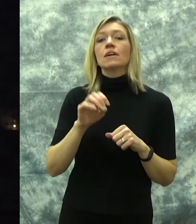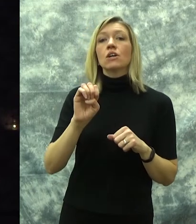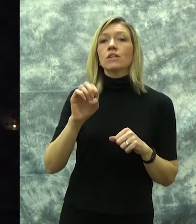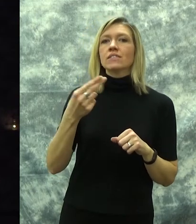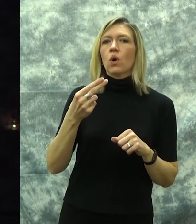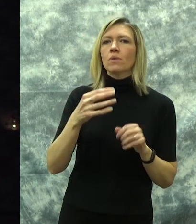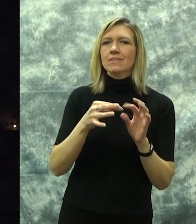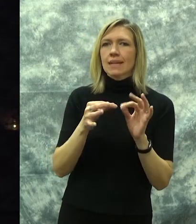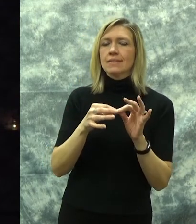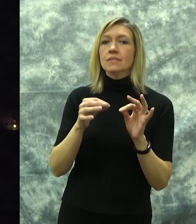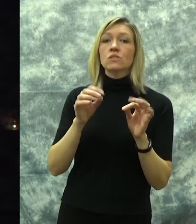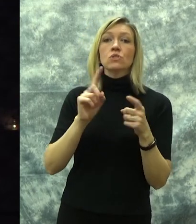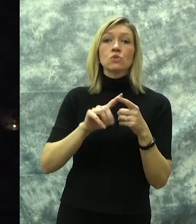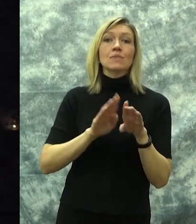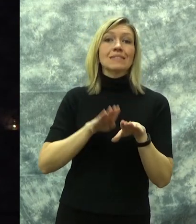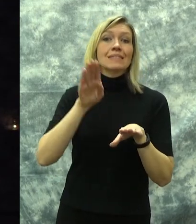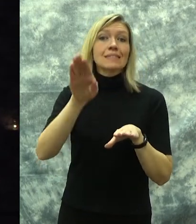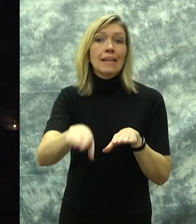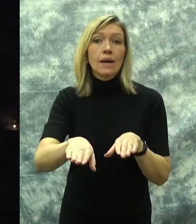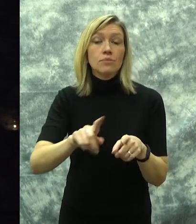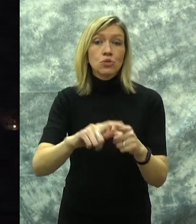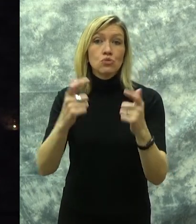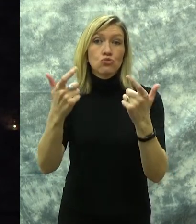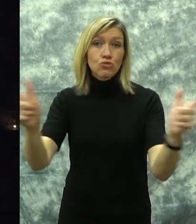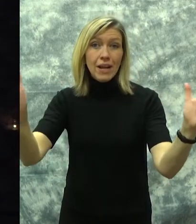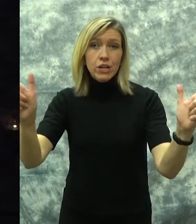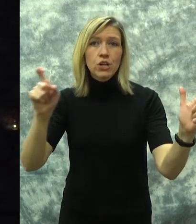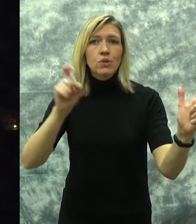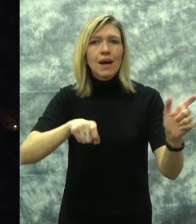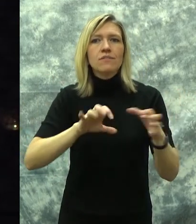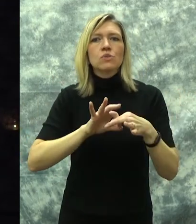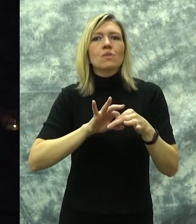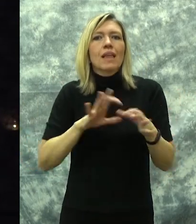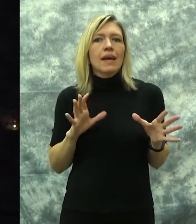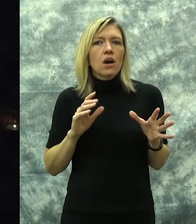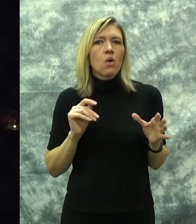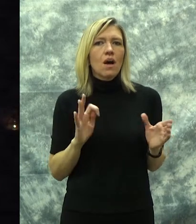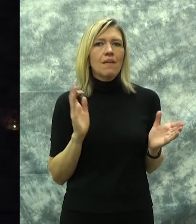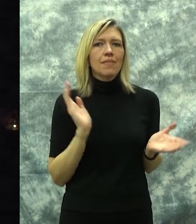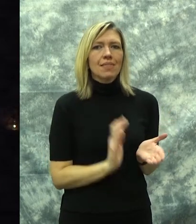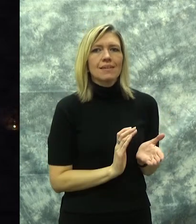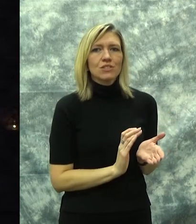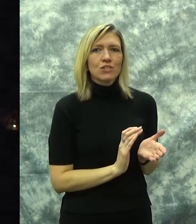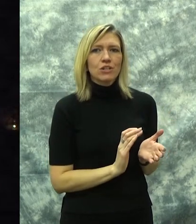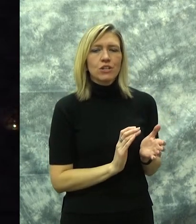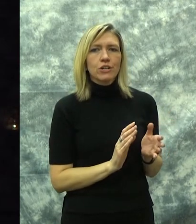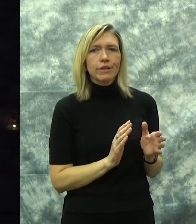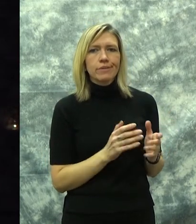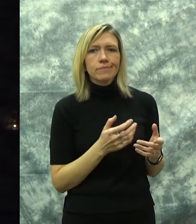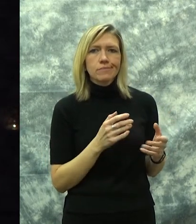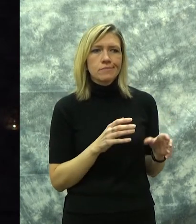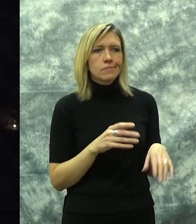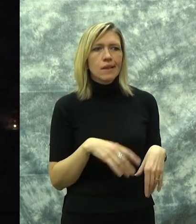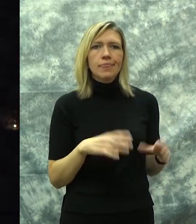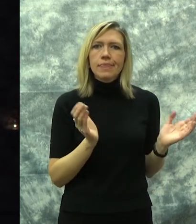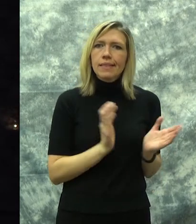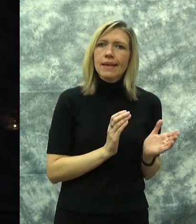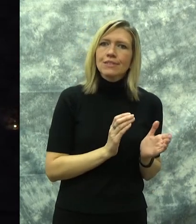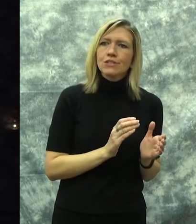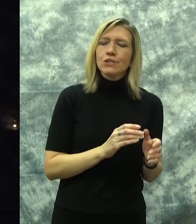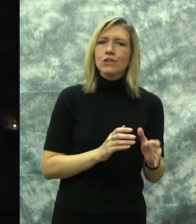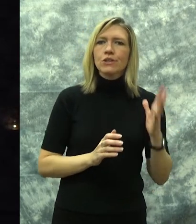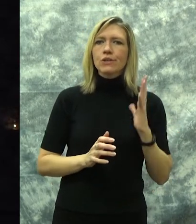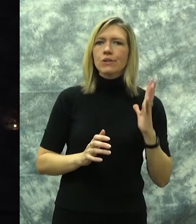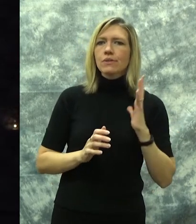of the lesser. And that, I think that's a key theme in what we're both sharing today, is that the lesser may always be there, but it's time